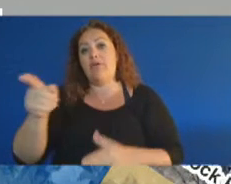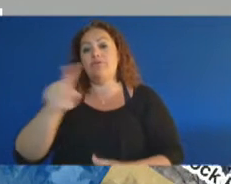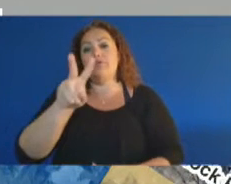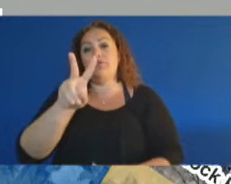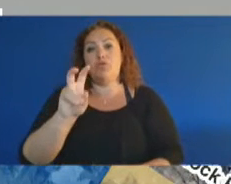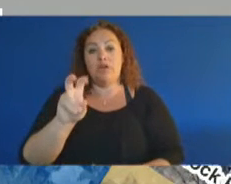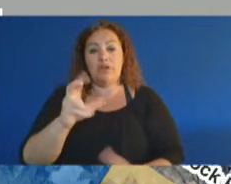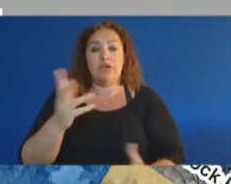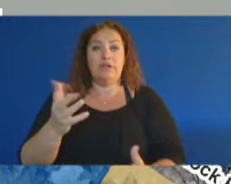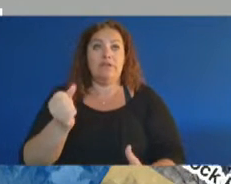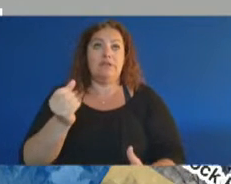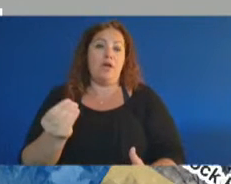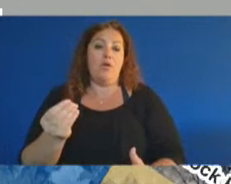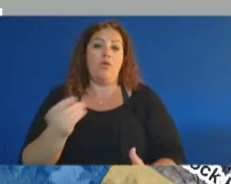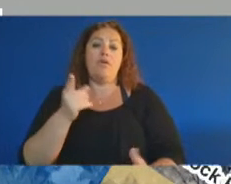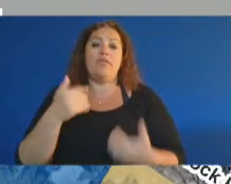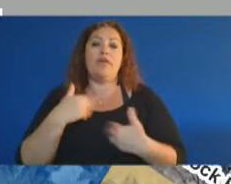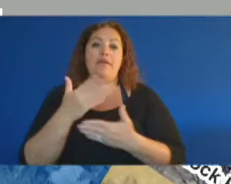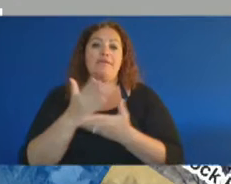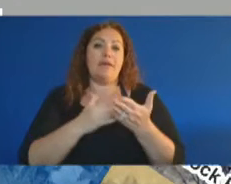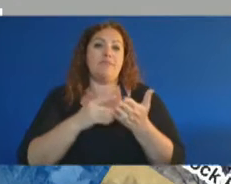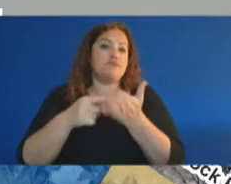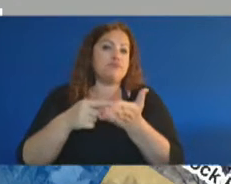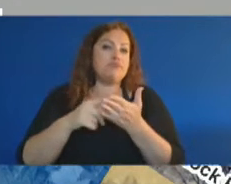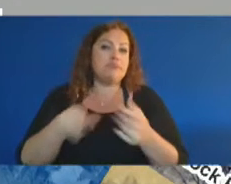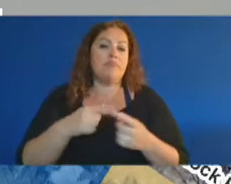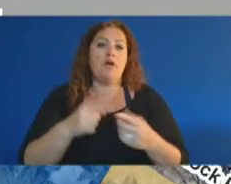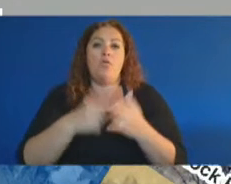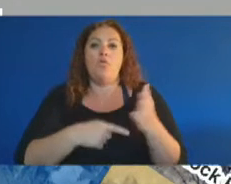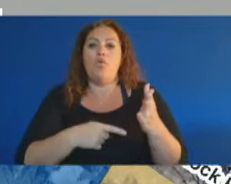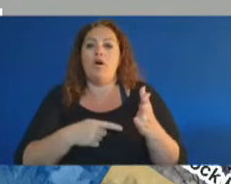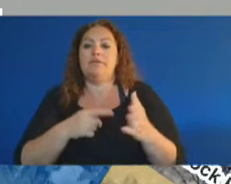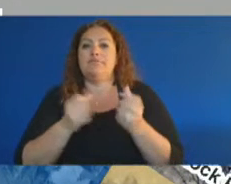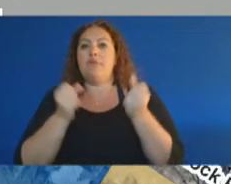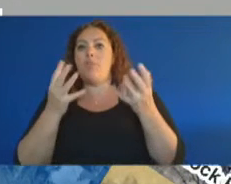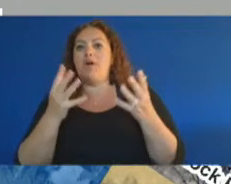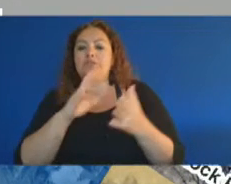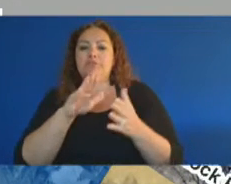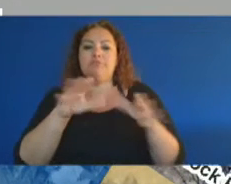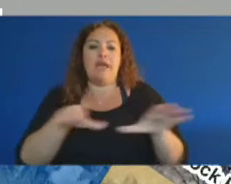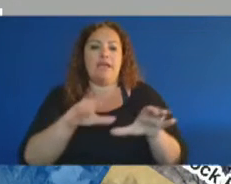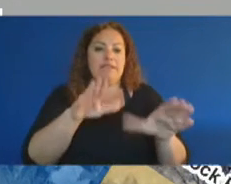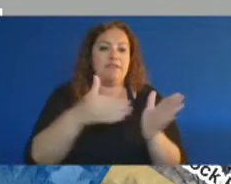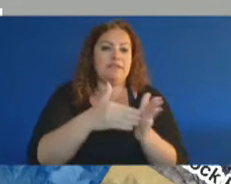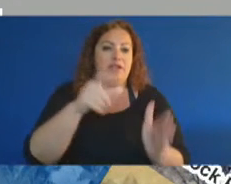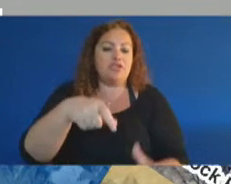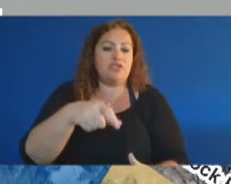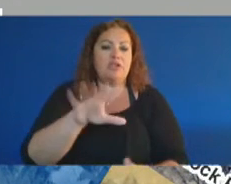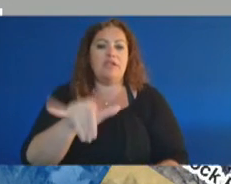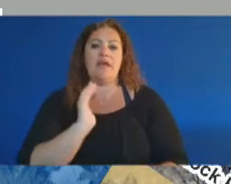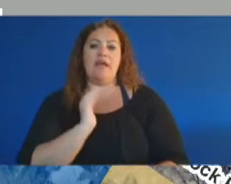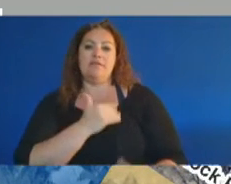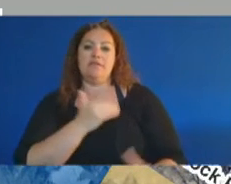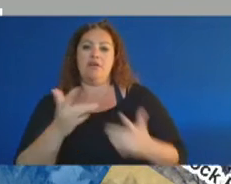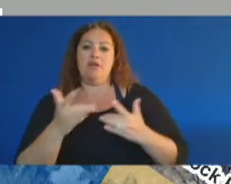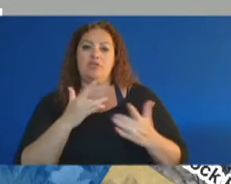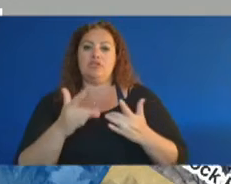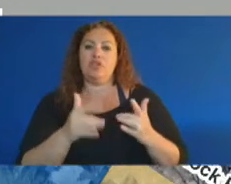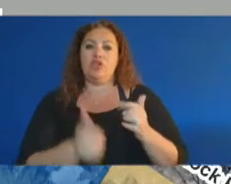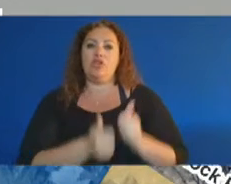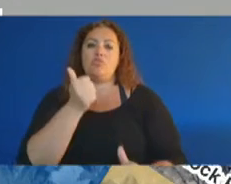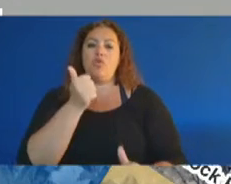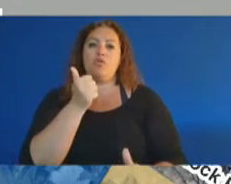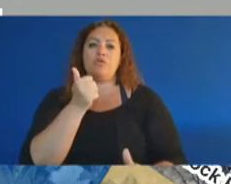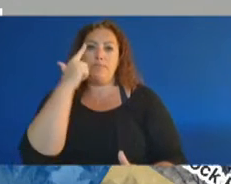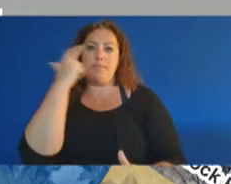so there are some conversations about what intensity of activity center should this be and that's where our concern comes in mainly is is